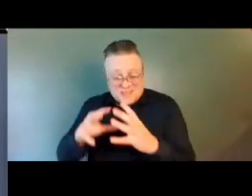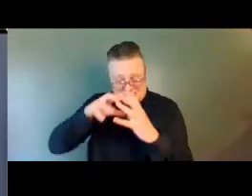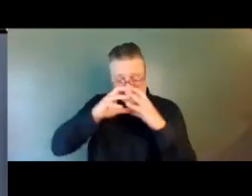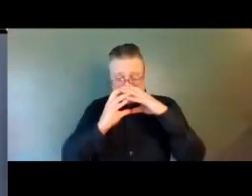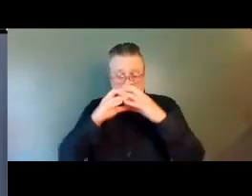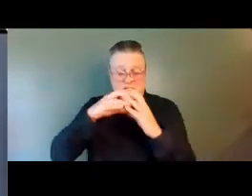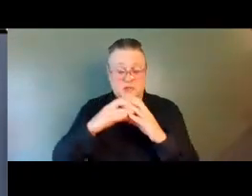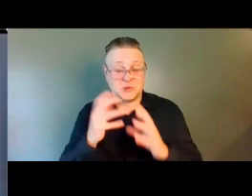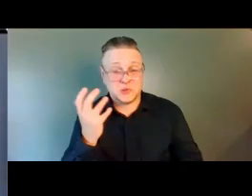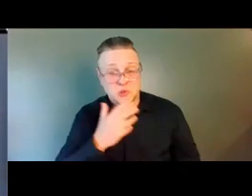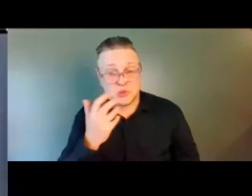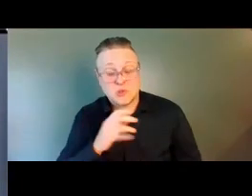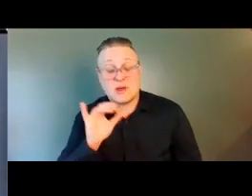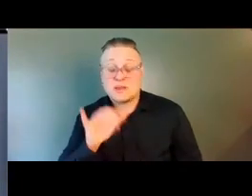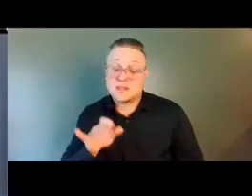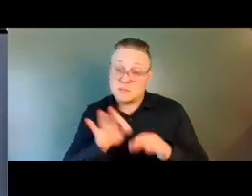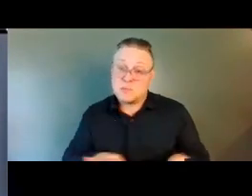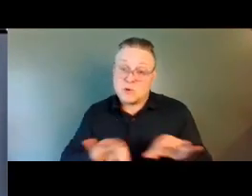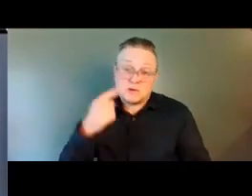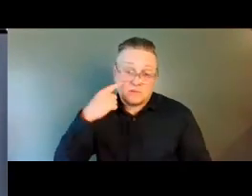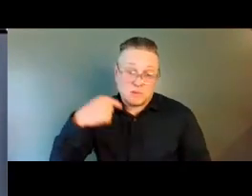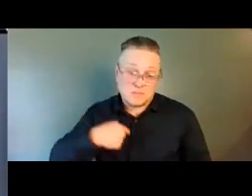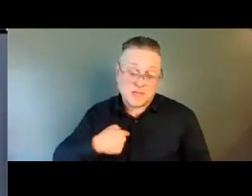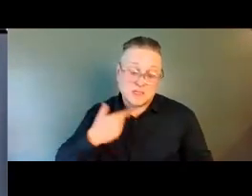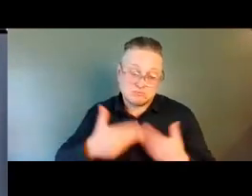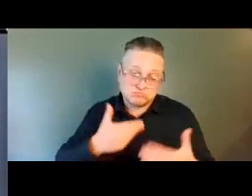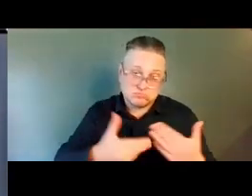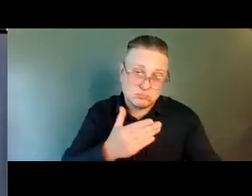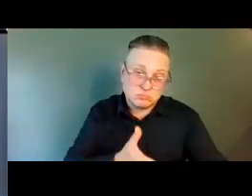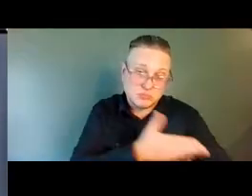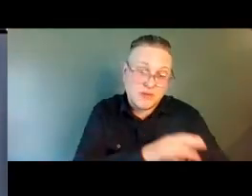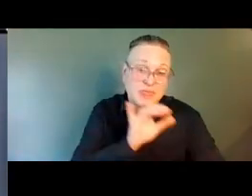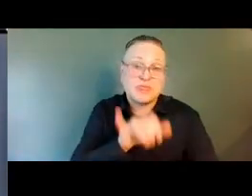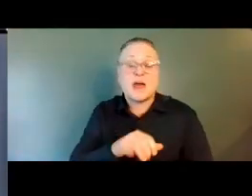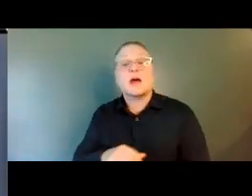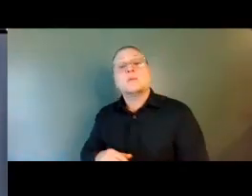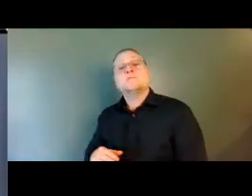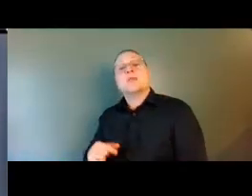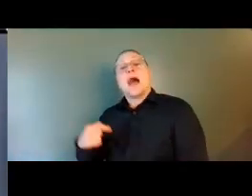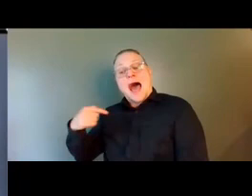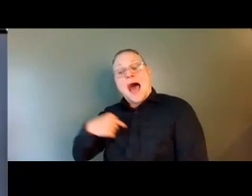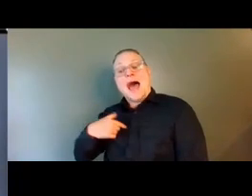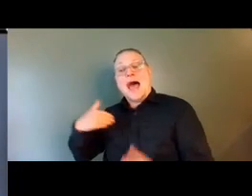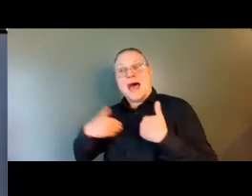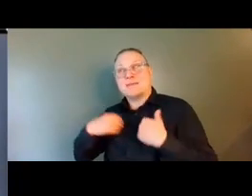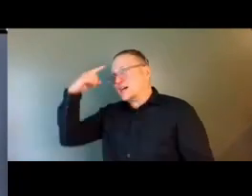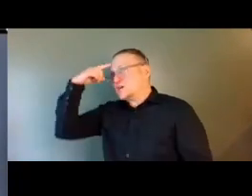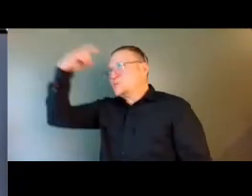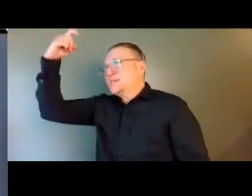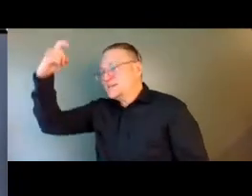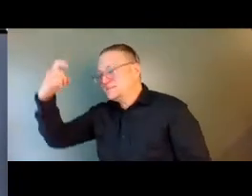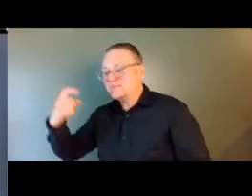dream that I'm going to talk about, that one day in my lifetime, if I survive COVID, is